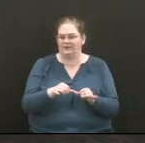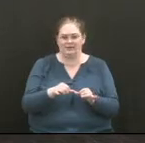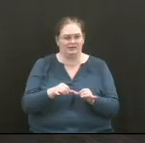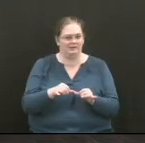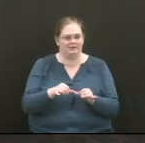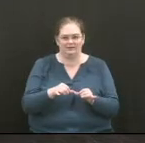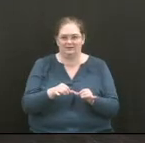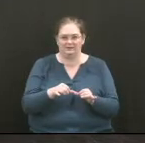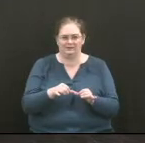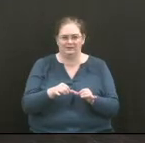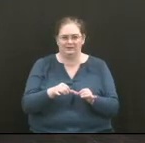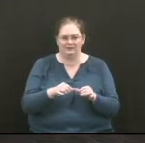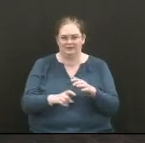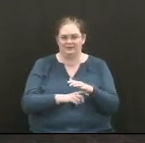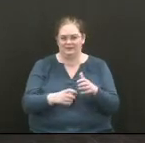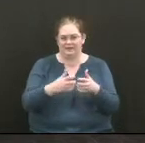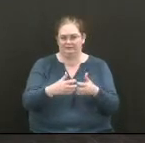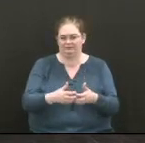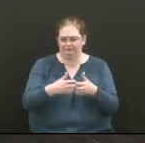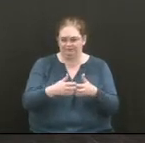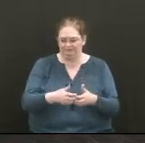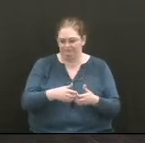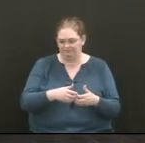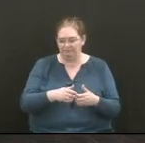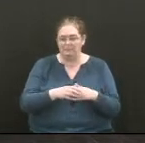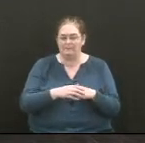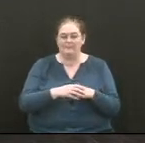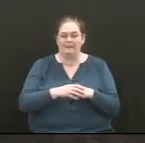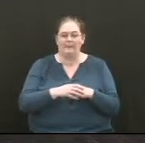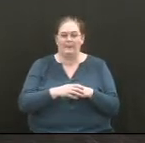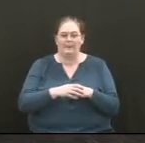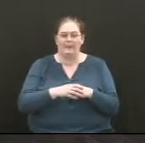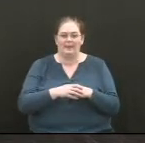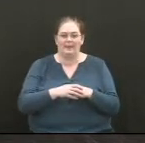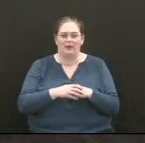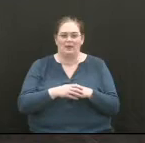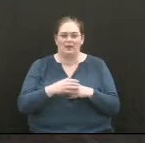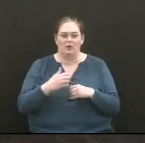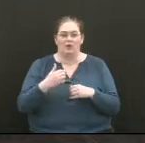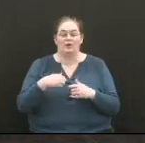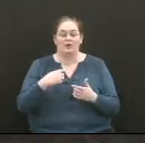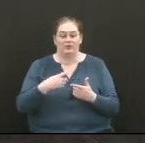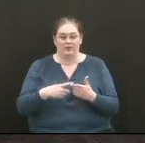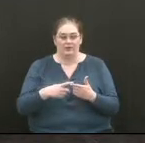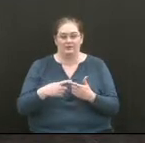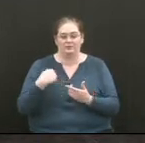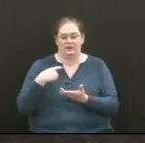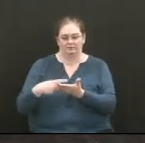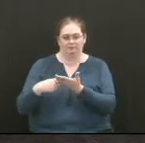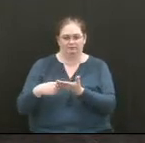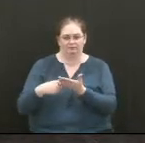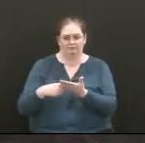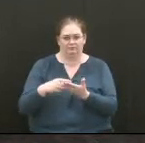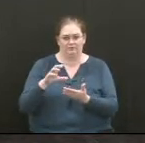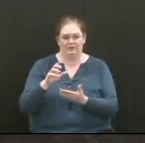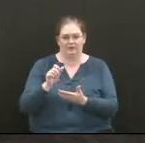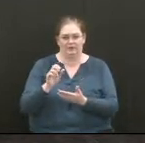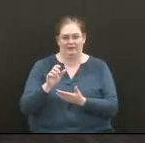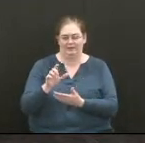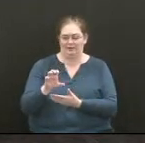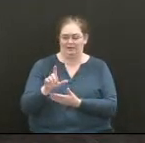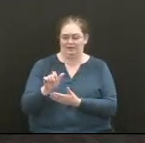the scanners at the polling places. We had then had a conversation with Clear Ballot, the company